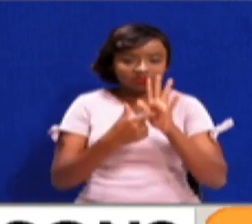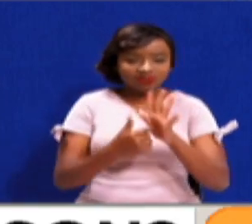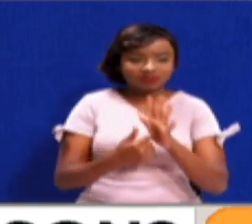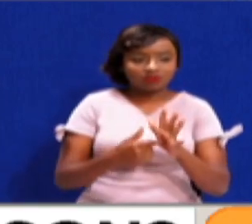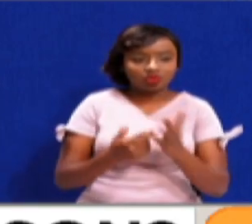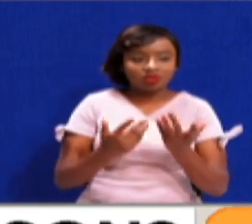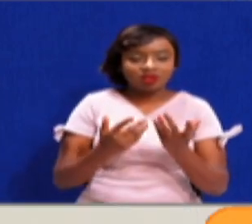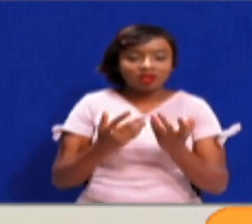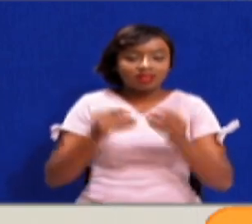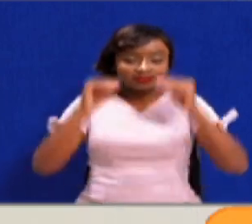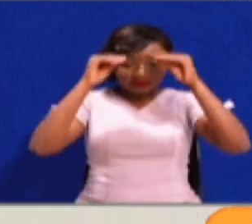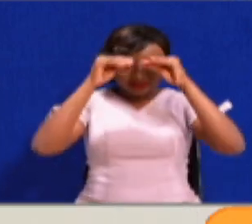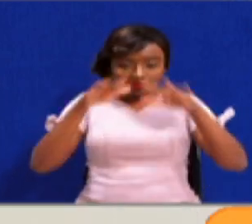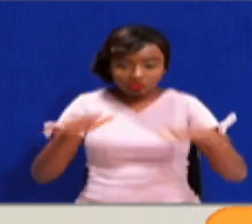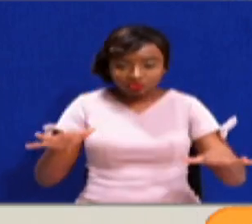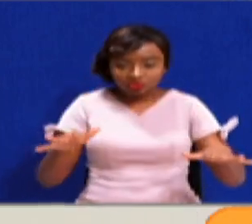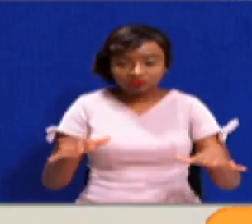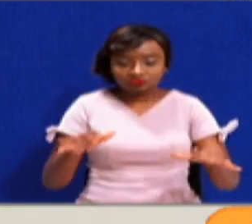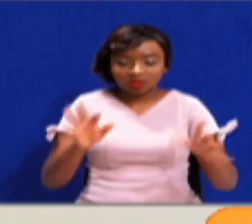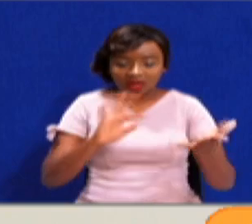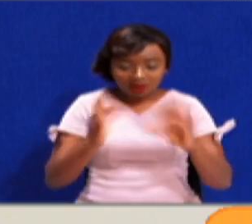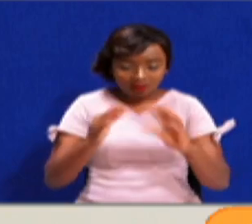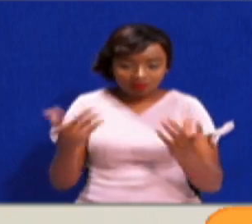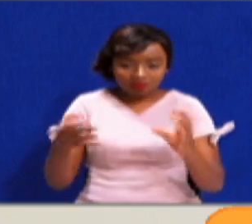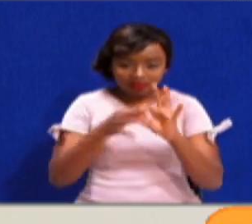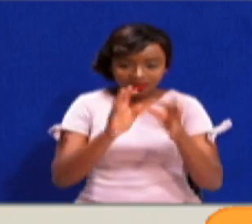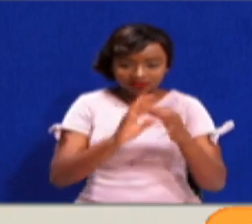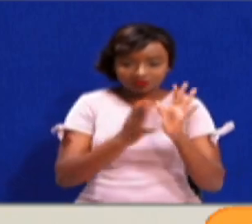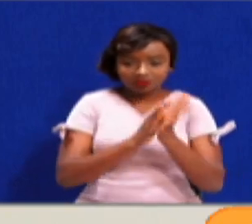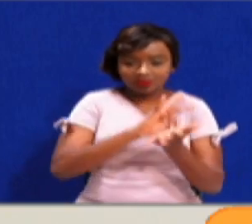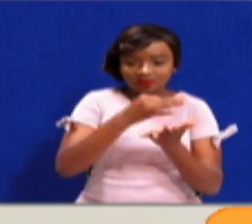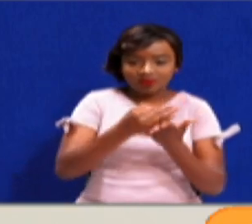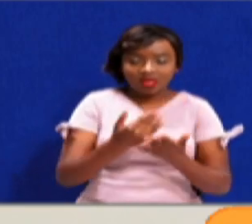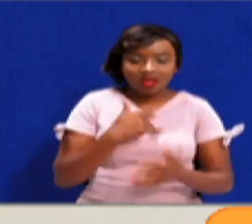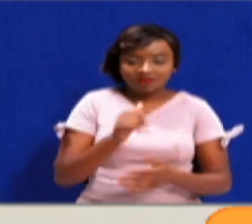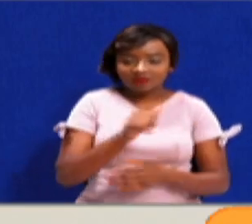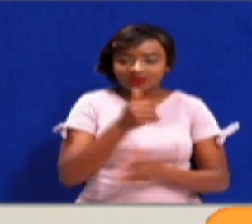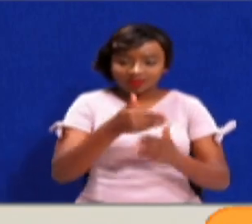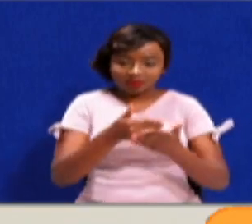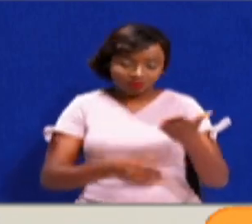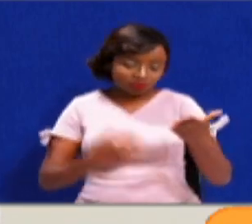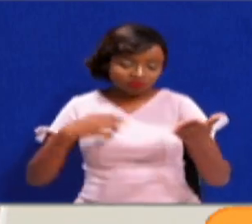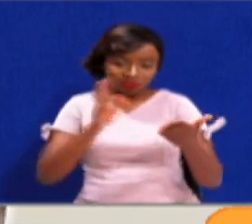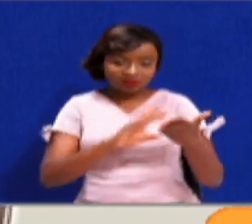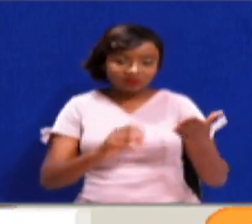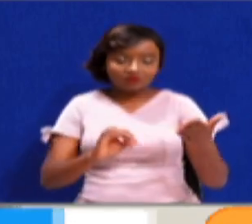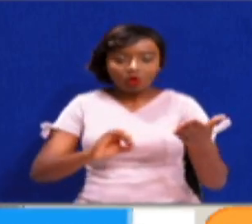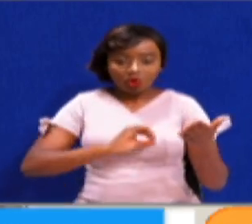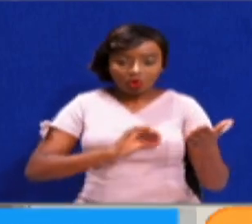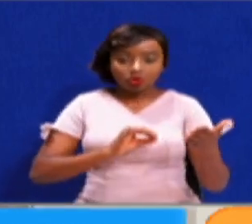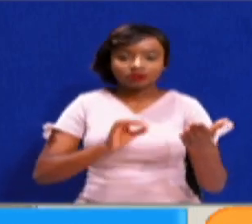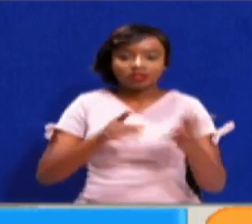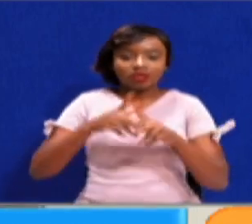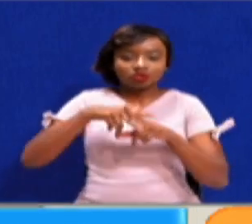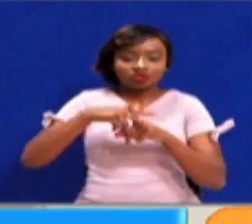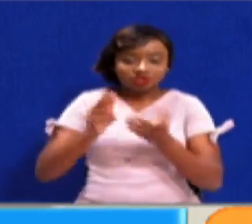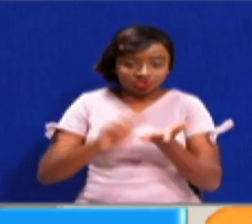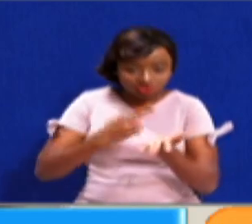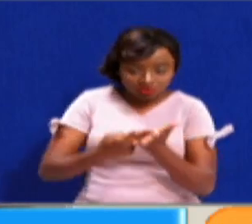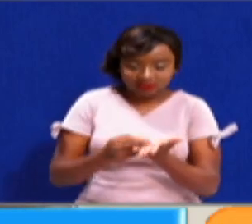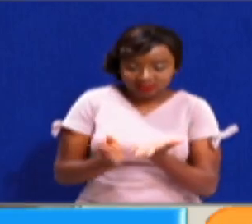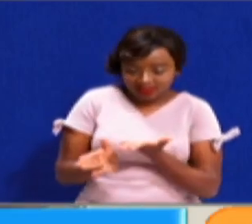with respect to funds. And I was reading a report from KIPRA on what is known as own source revenue for uh-huh. counties. You know, the chance